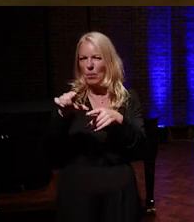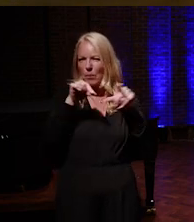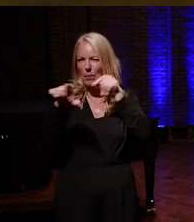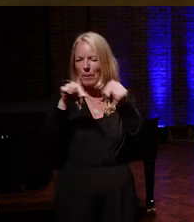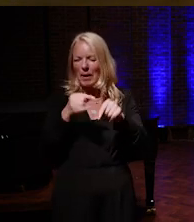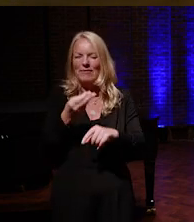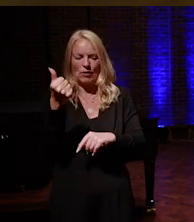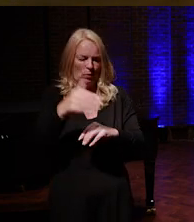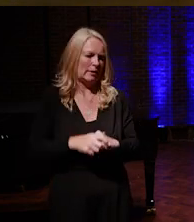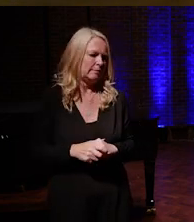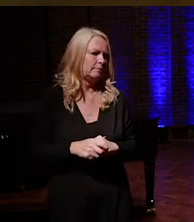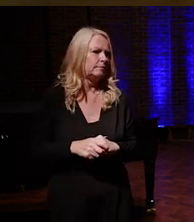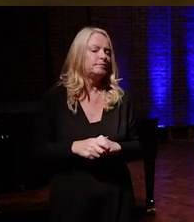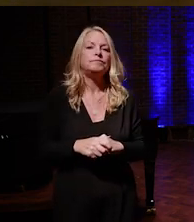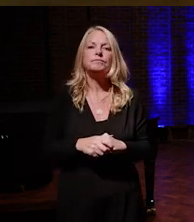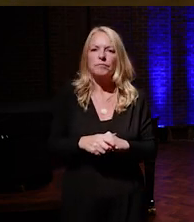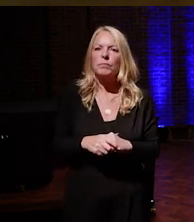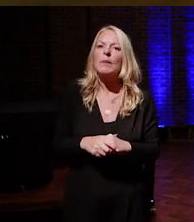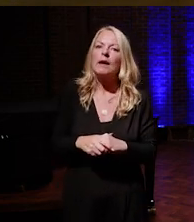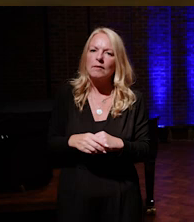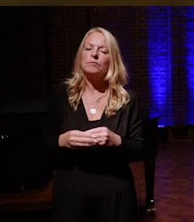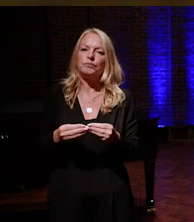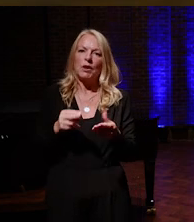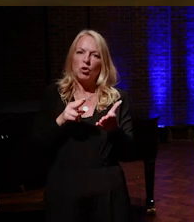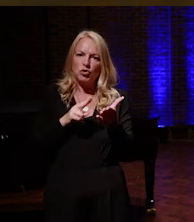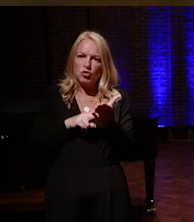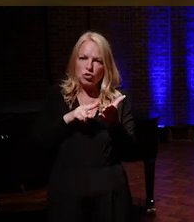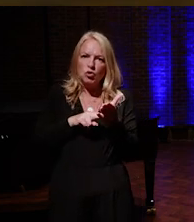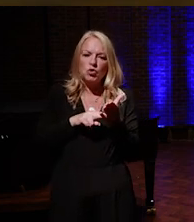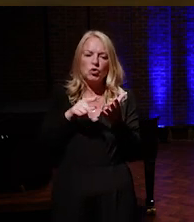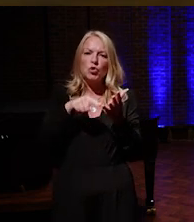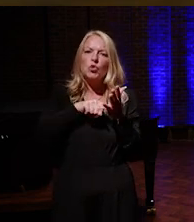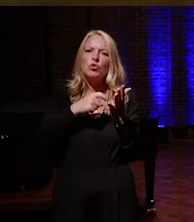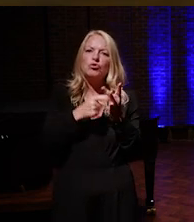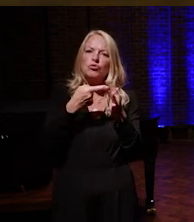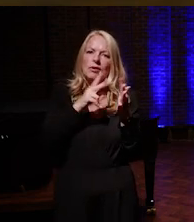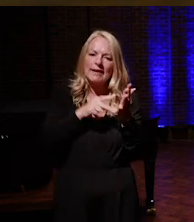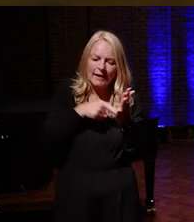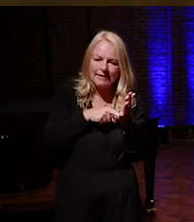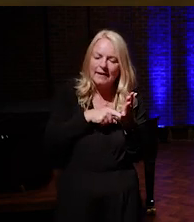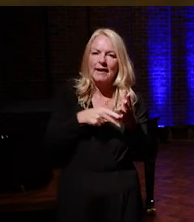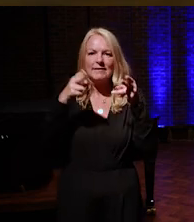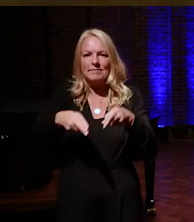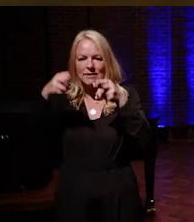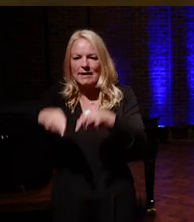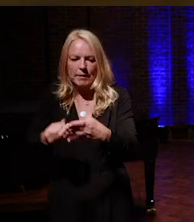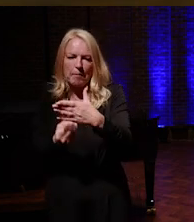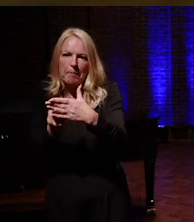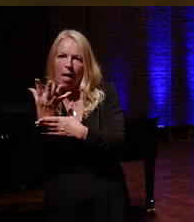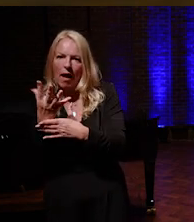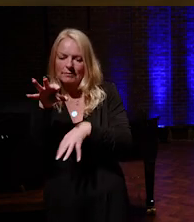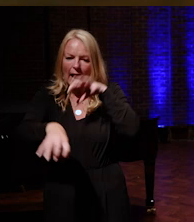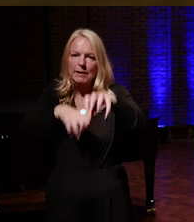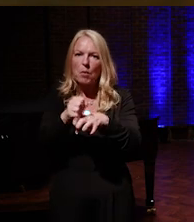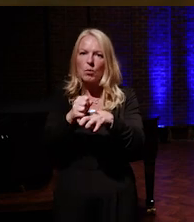They also help to recycle nutrients. They break down all the dead plants and animals, and they themselves are food for so many other